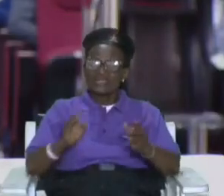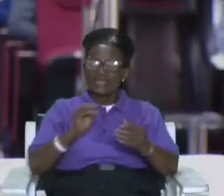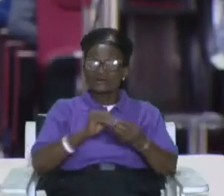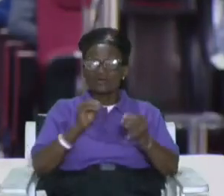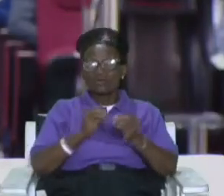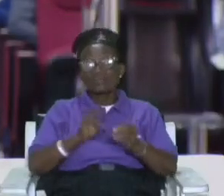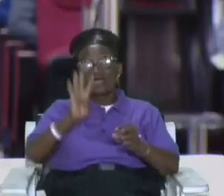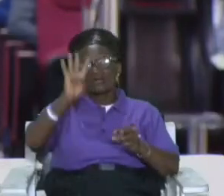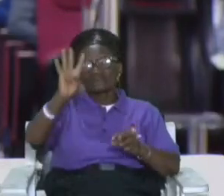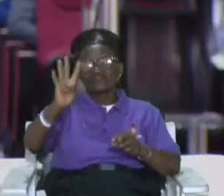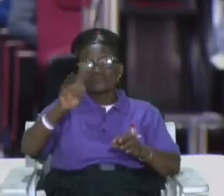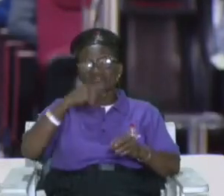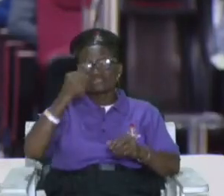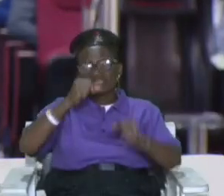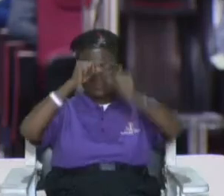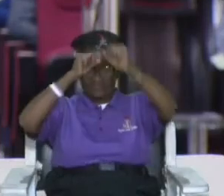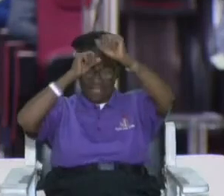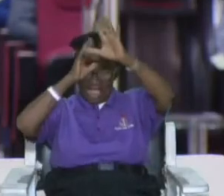Father,